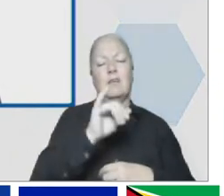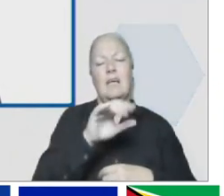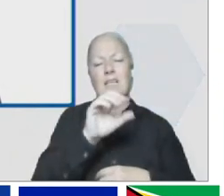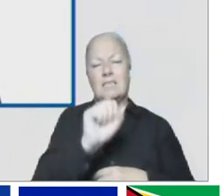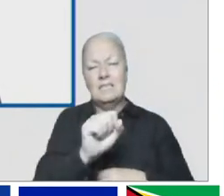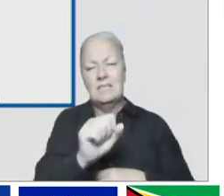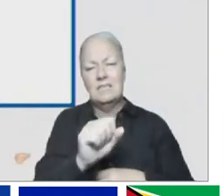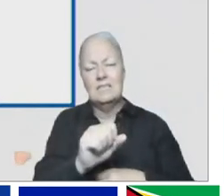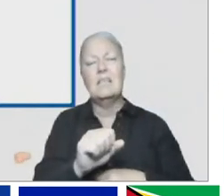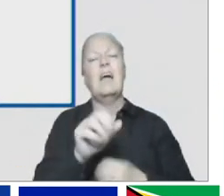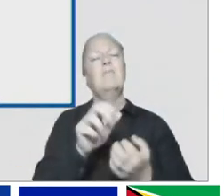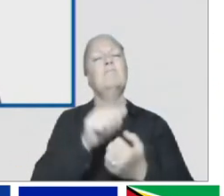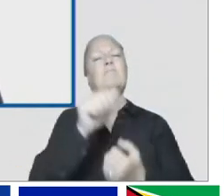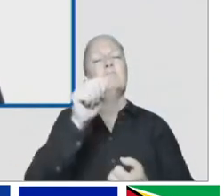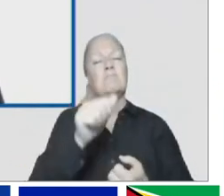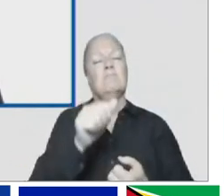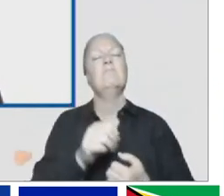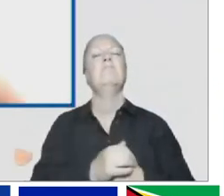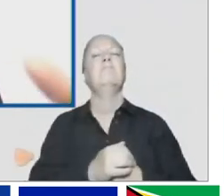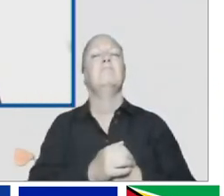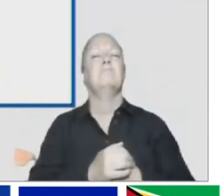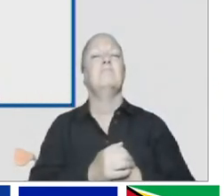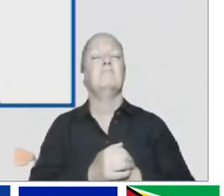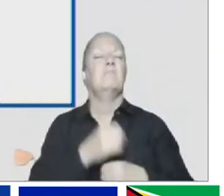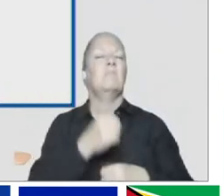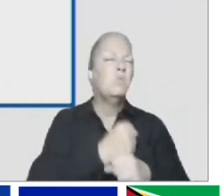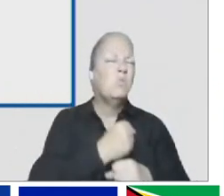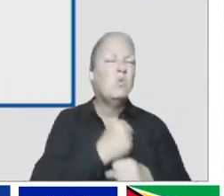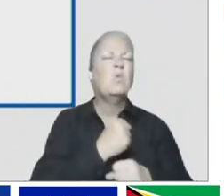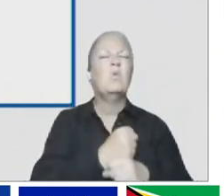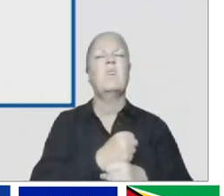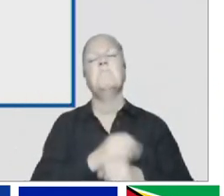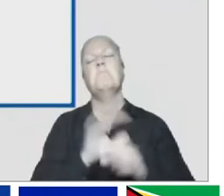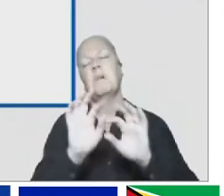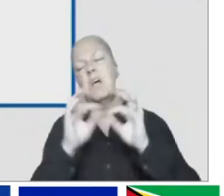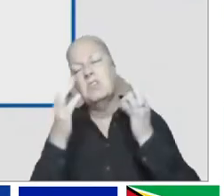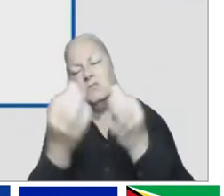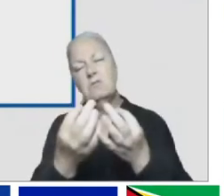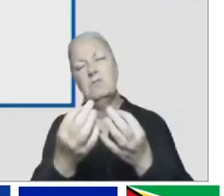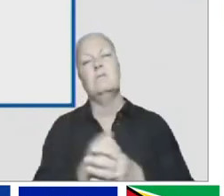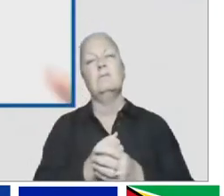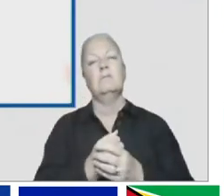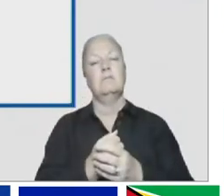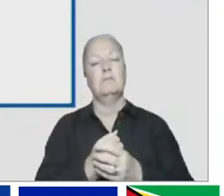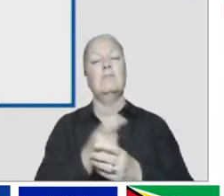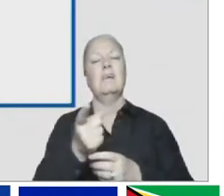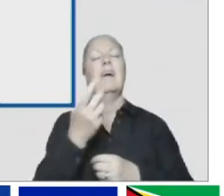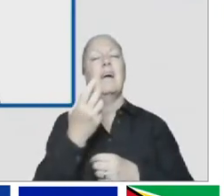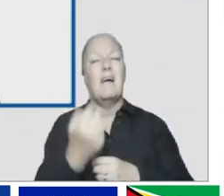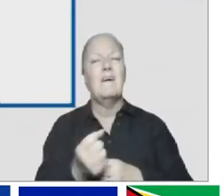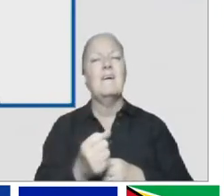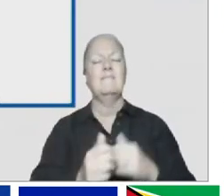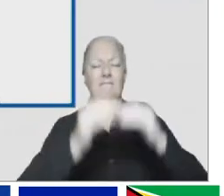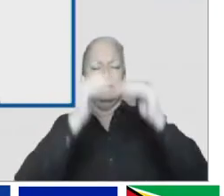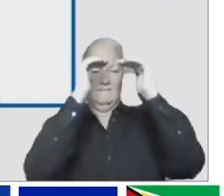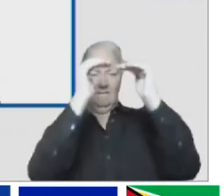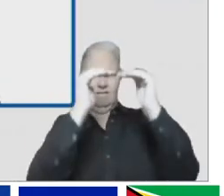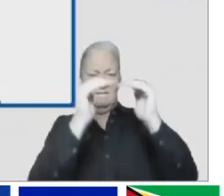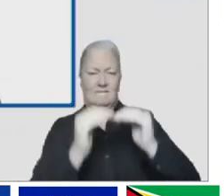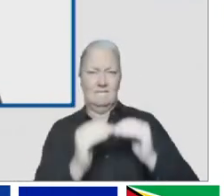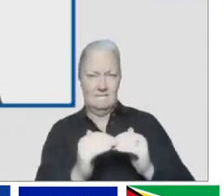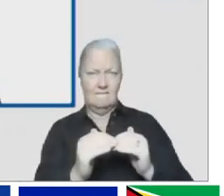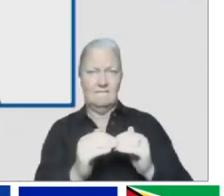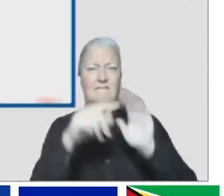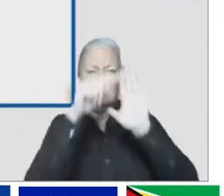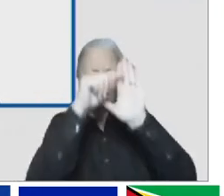government ministries, departments, and agencies. And they maintain a dashboard of indicators that display the current scenario of